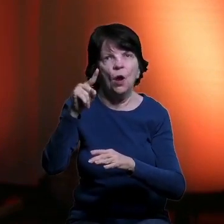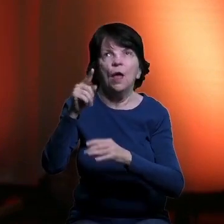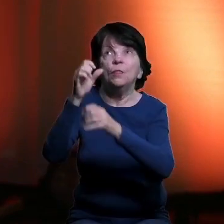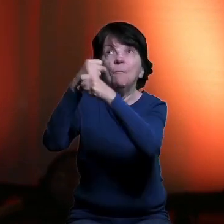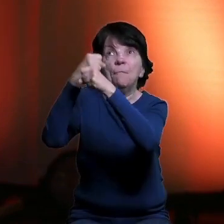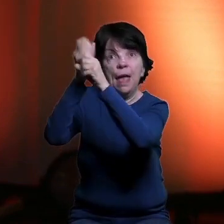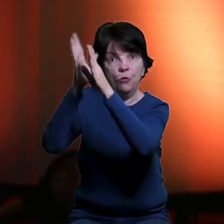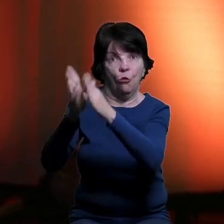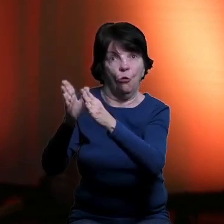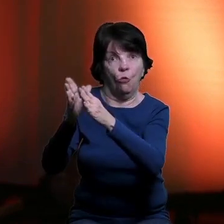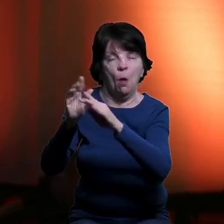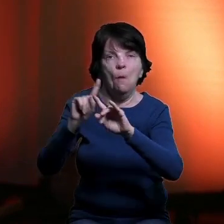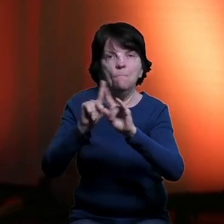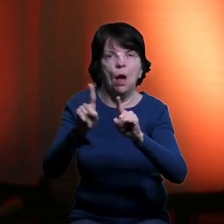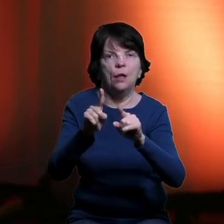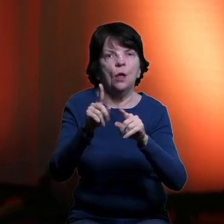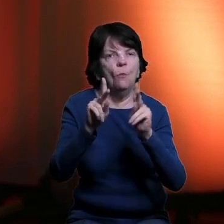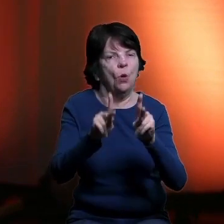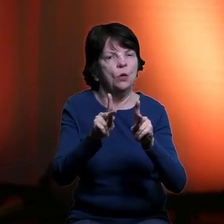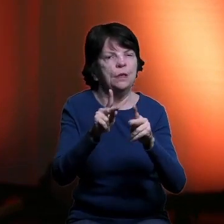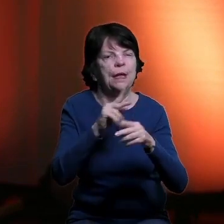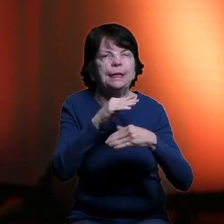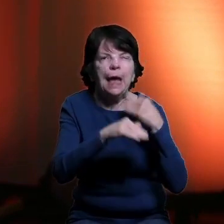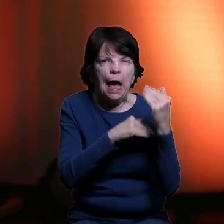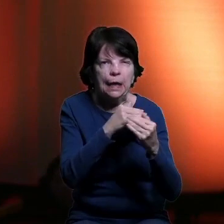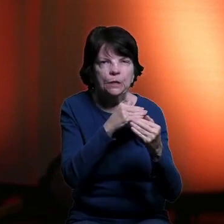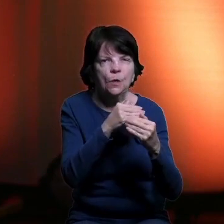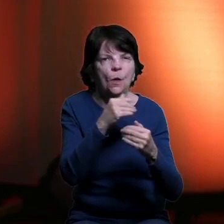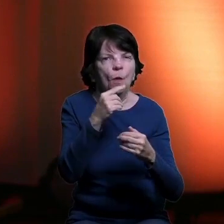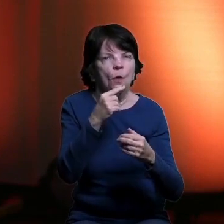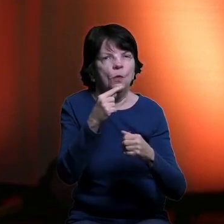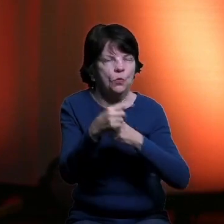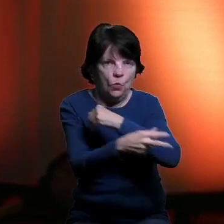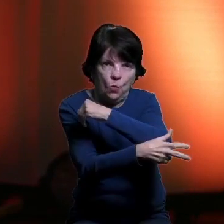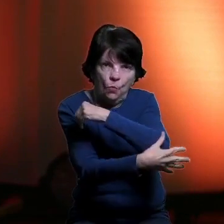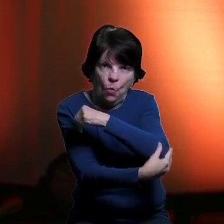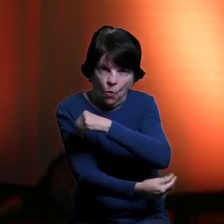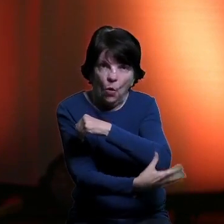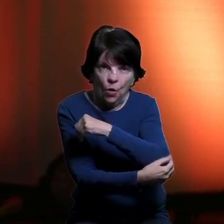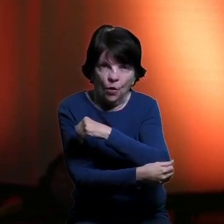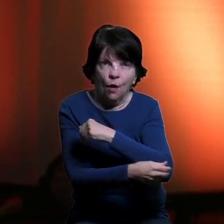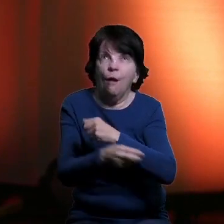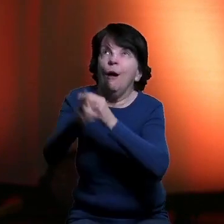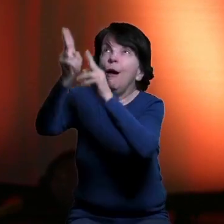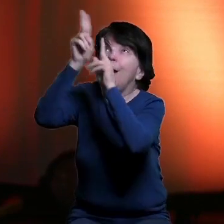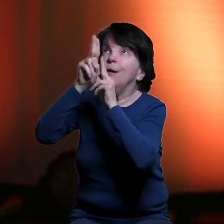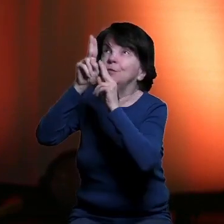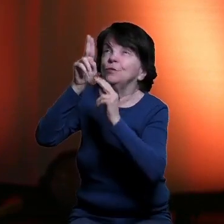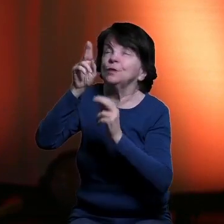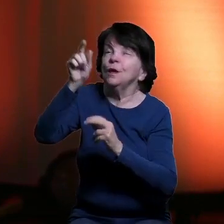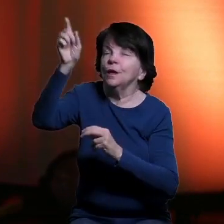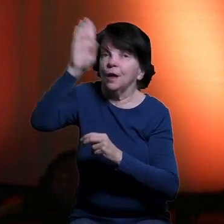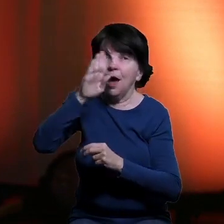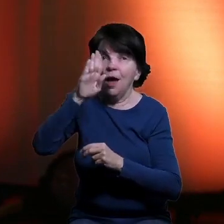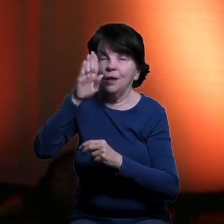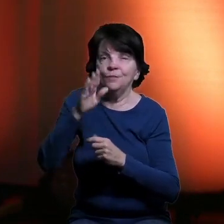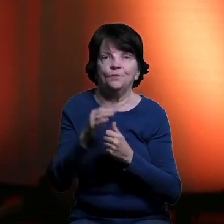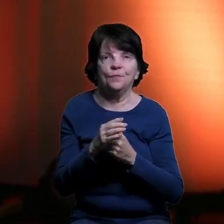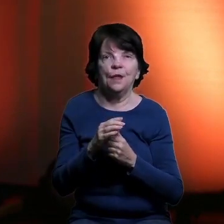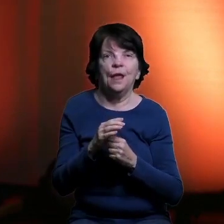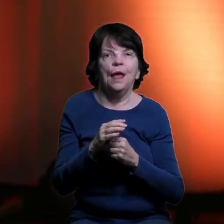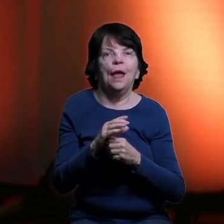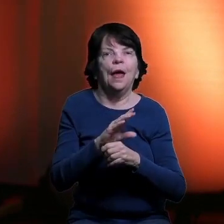kind to the needy honors God. You know, as a part of our church, we desire to continue